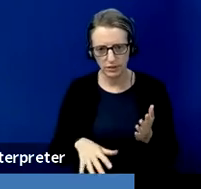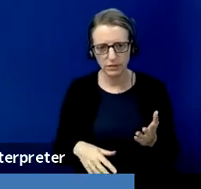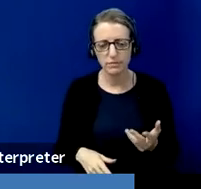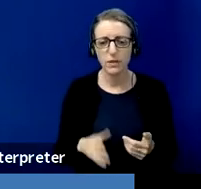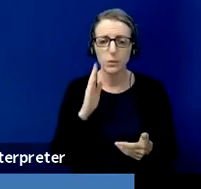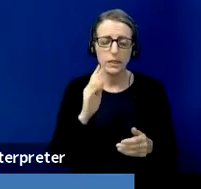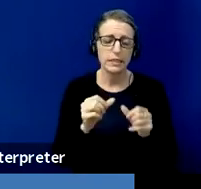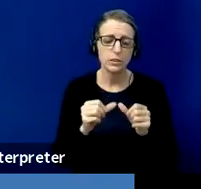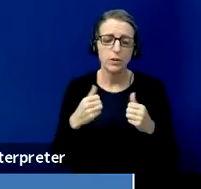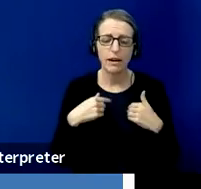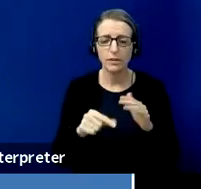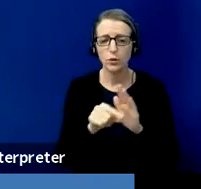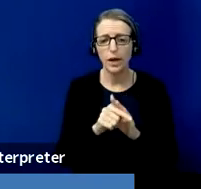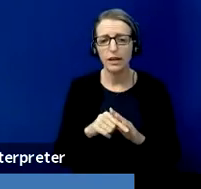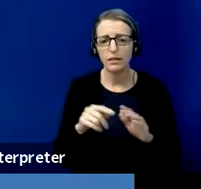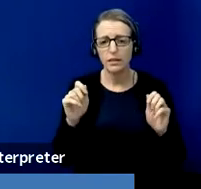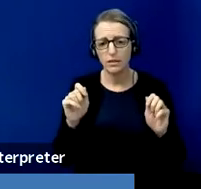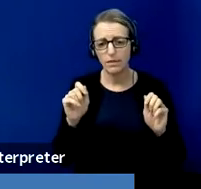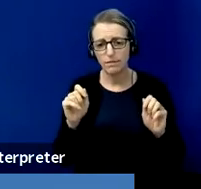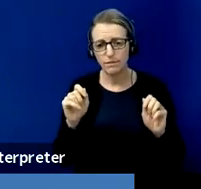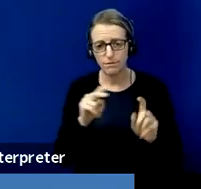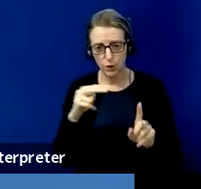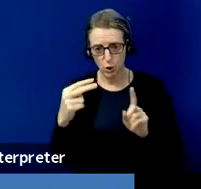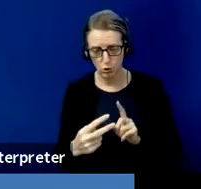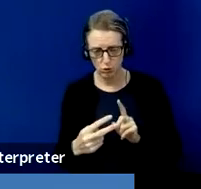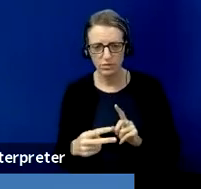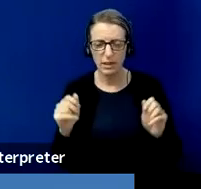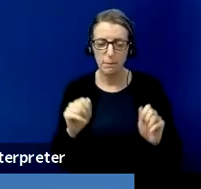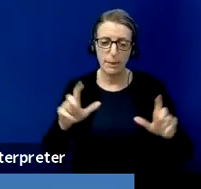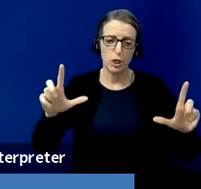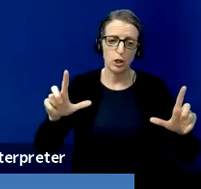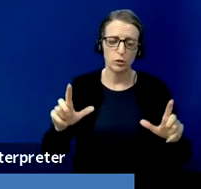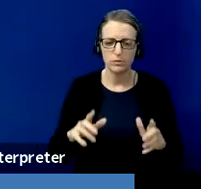have this grade view and get bigger where they can scroll and manage.